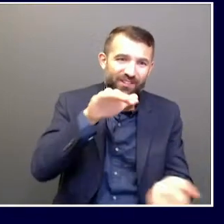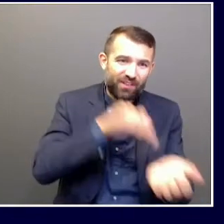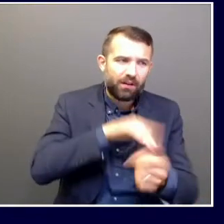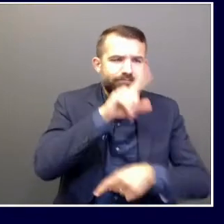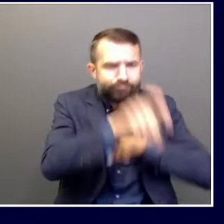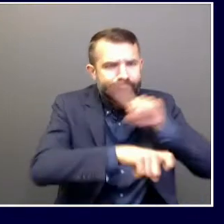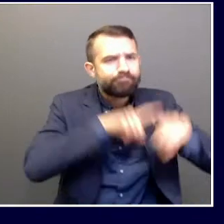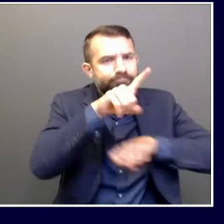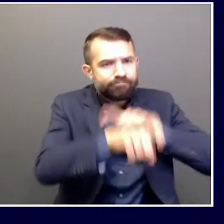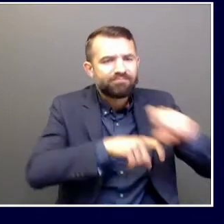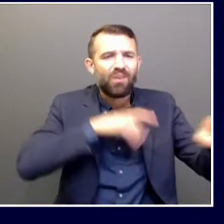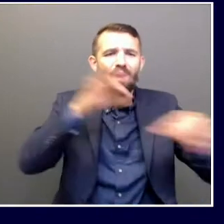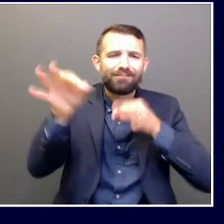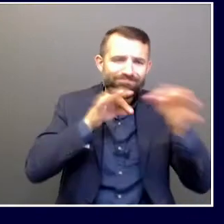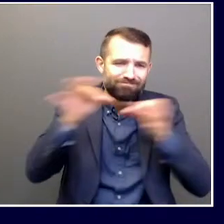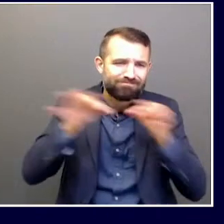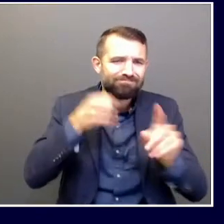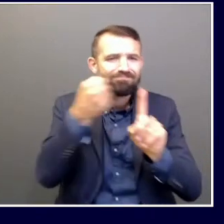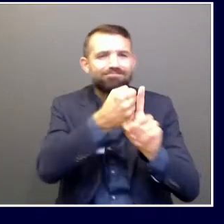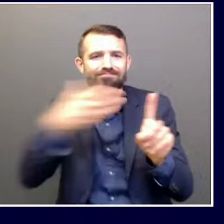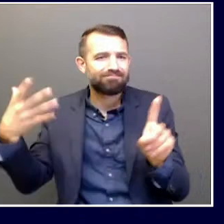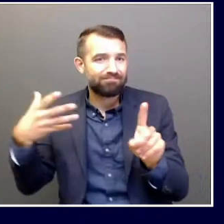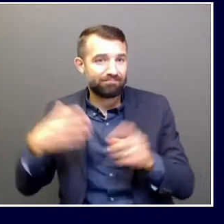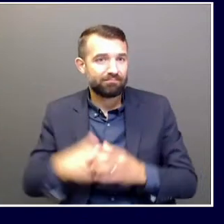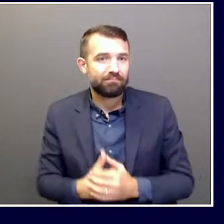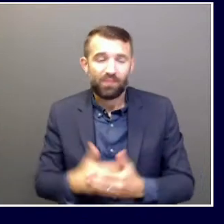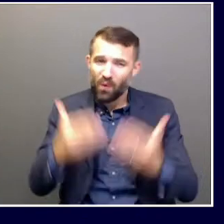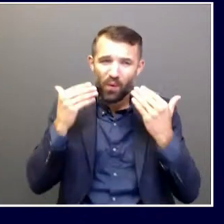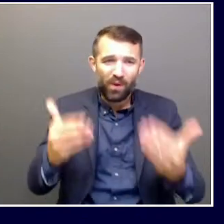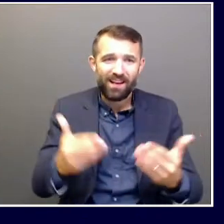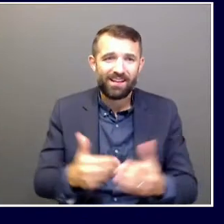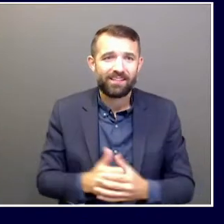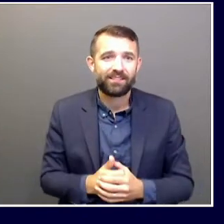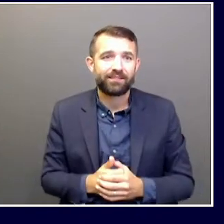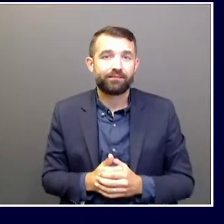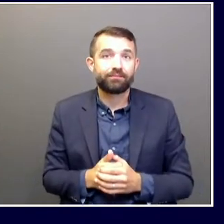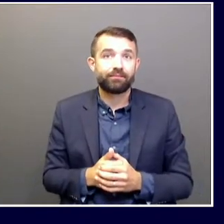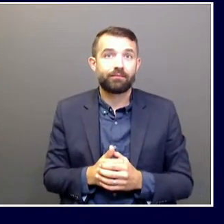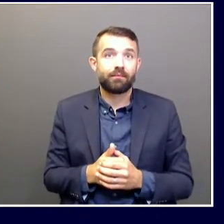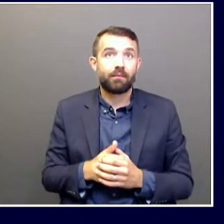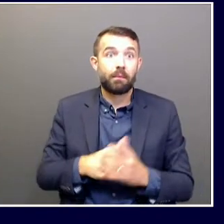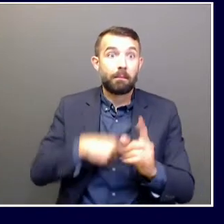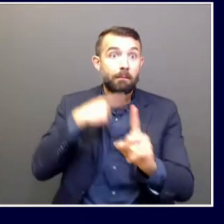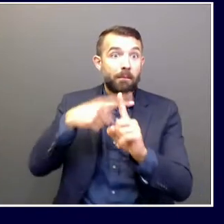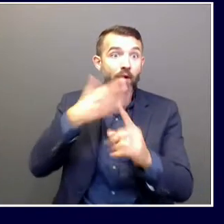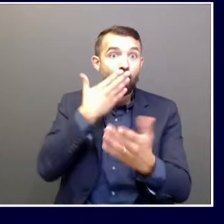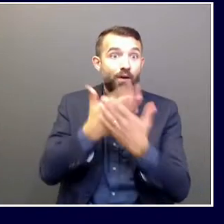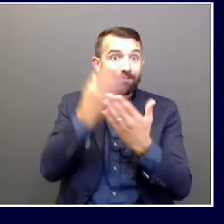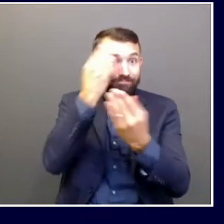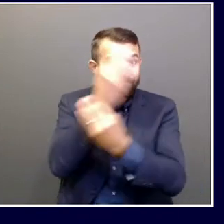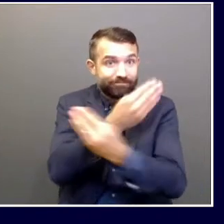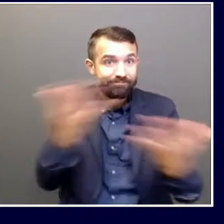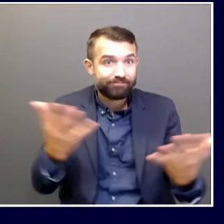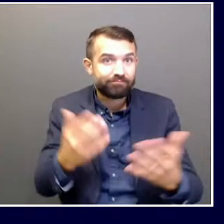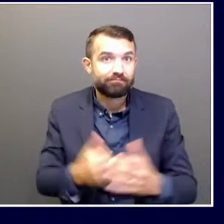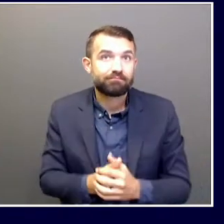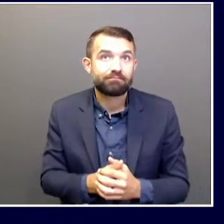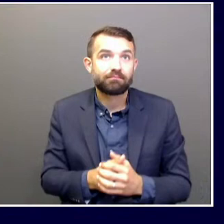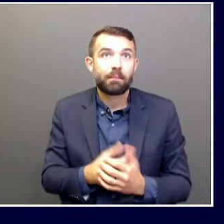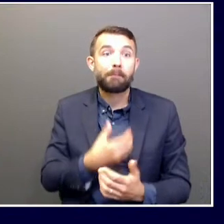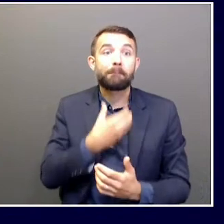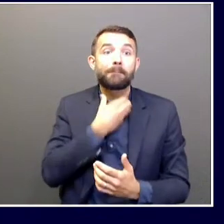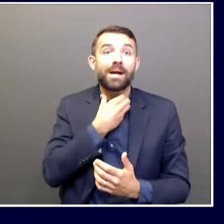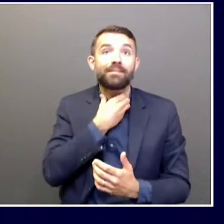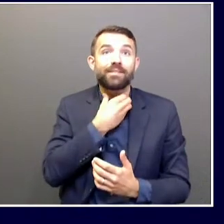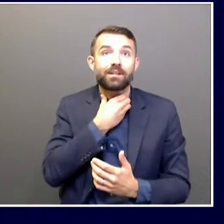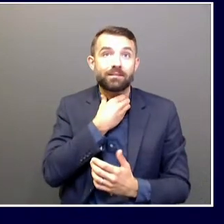want to highlight some good news out of Millinocket, where Chief Executive Officer of Millinocket Regional Hospital, Robert Peterson, boasted this